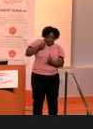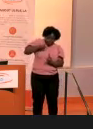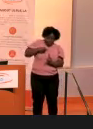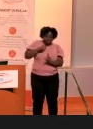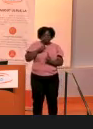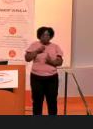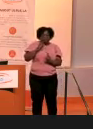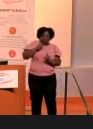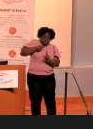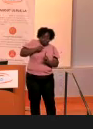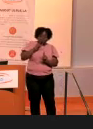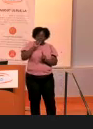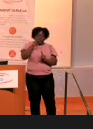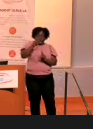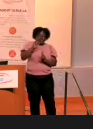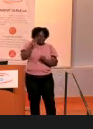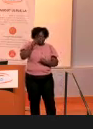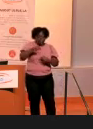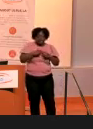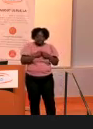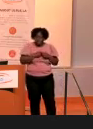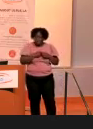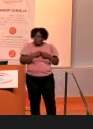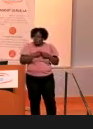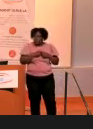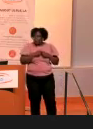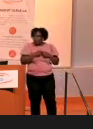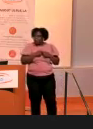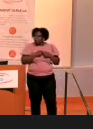a trigger for lupus flares.